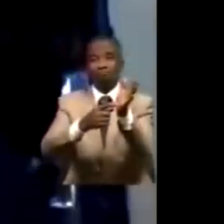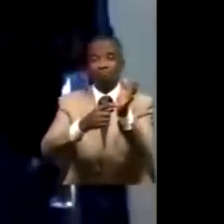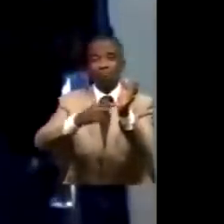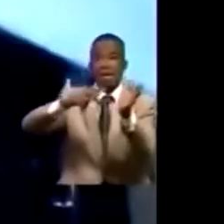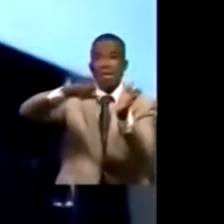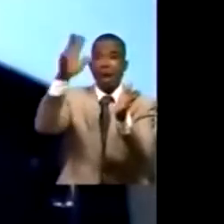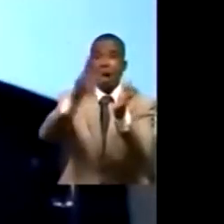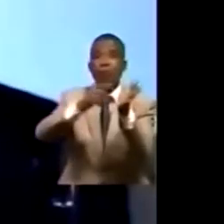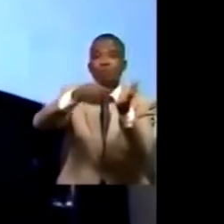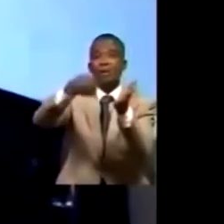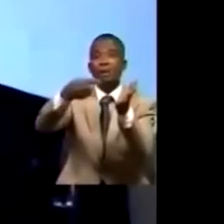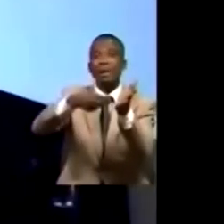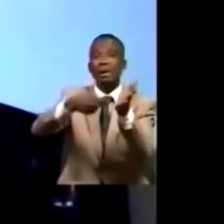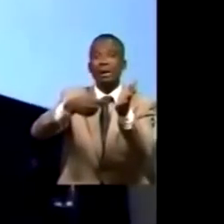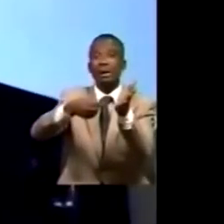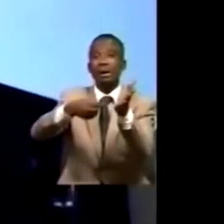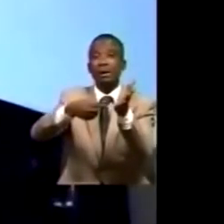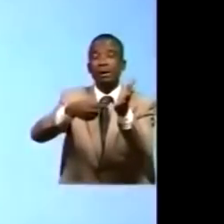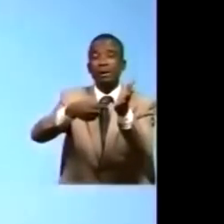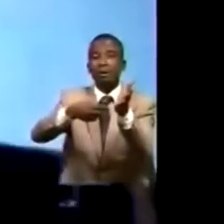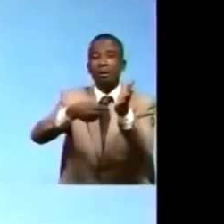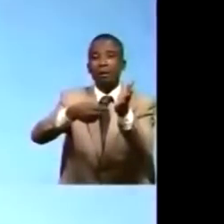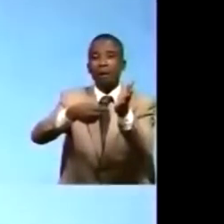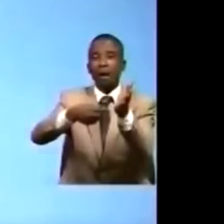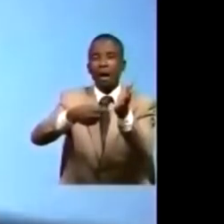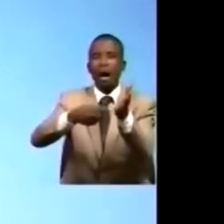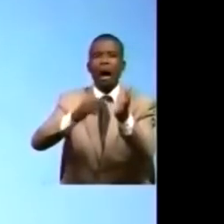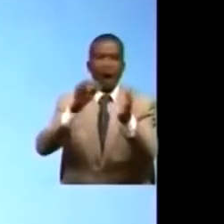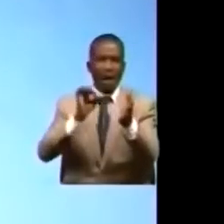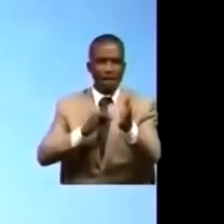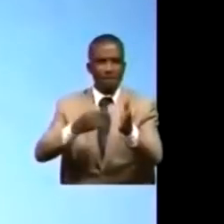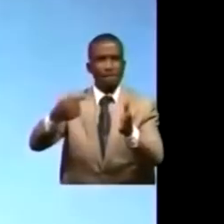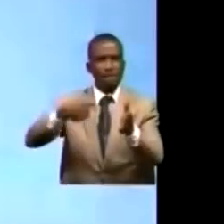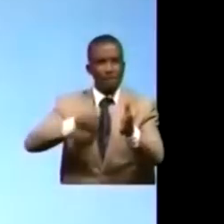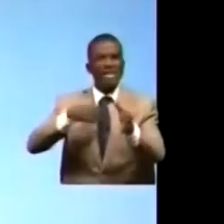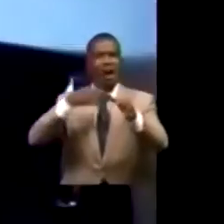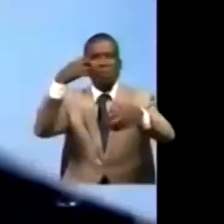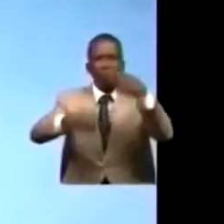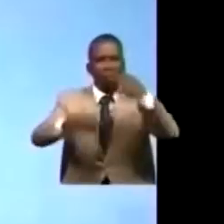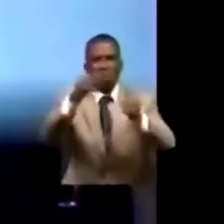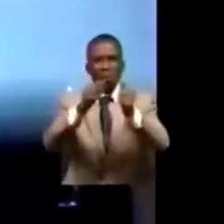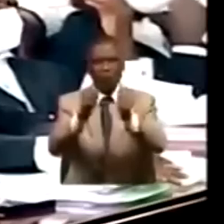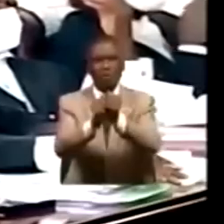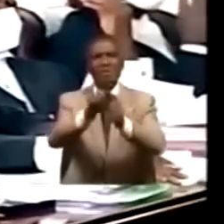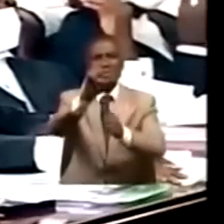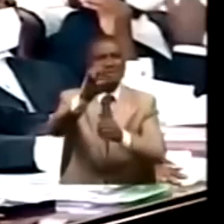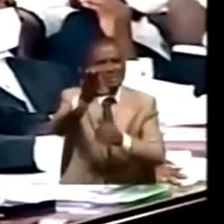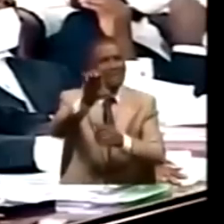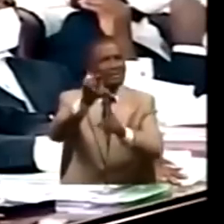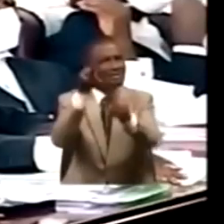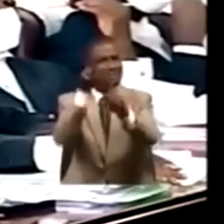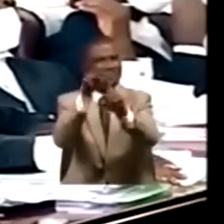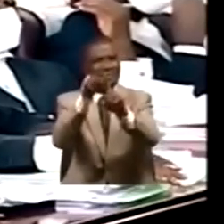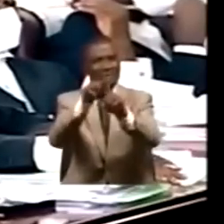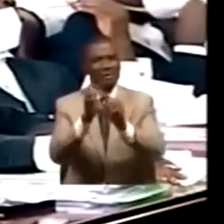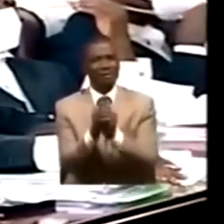You didn't certify Northern Region. I was taking up issue with the EC. You did not certify Northern Region. Please answer